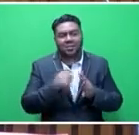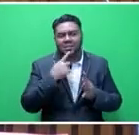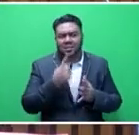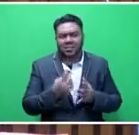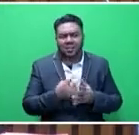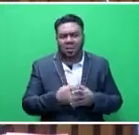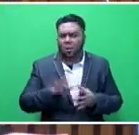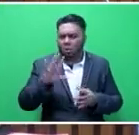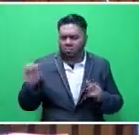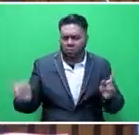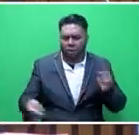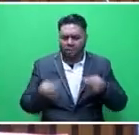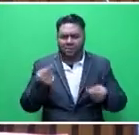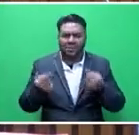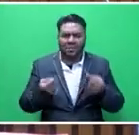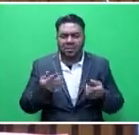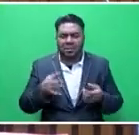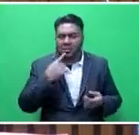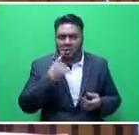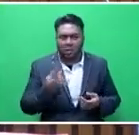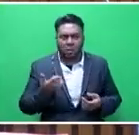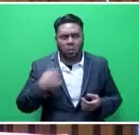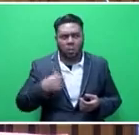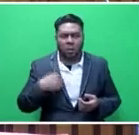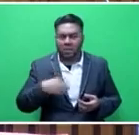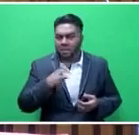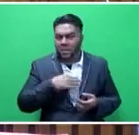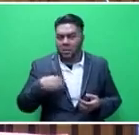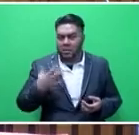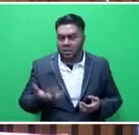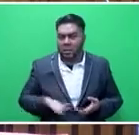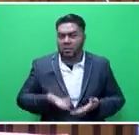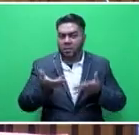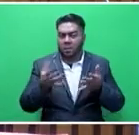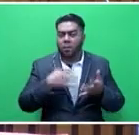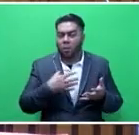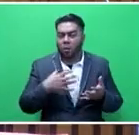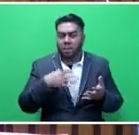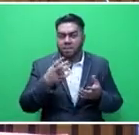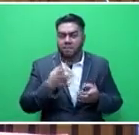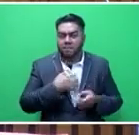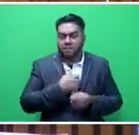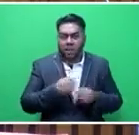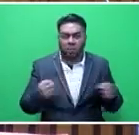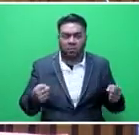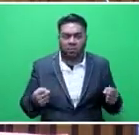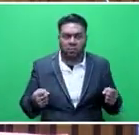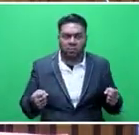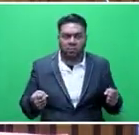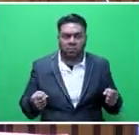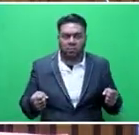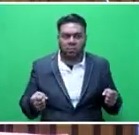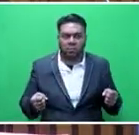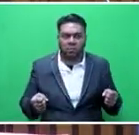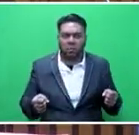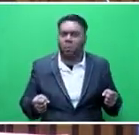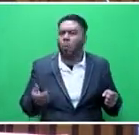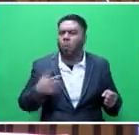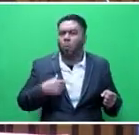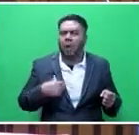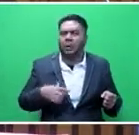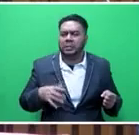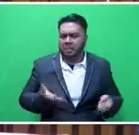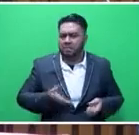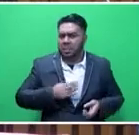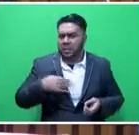be in conflict. He's saying, why can't the minister be given more powers? Honorable Kurindrani said, why is the minister being given the